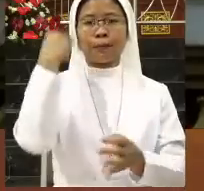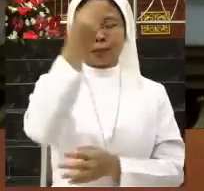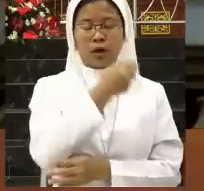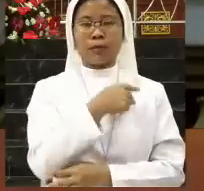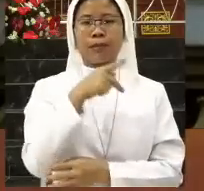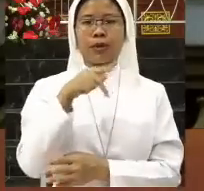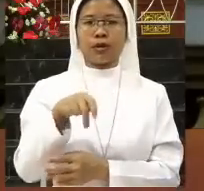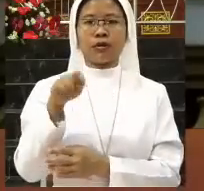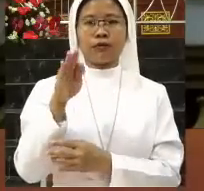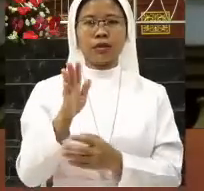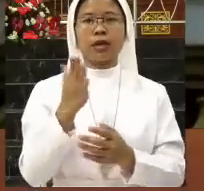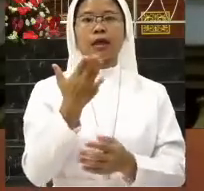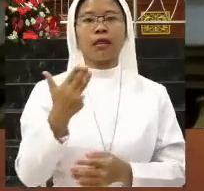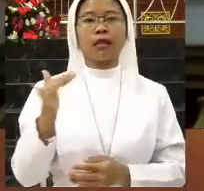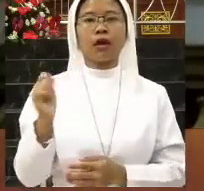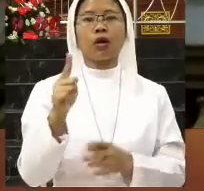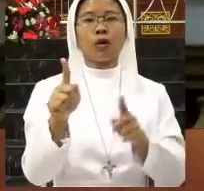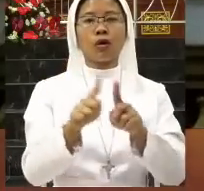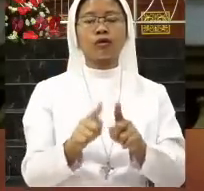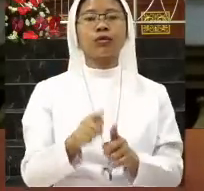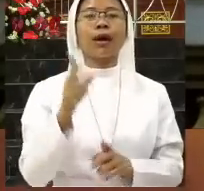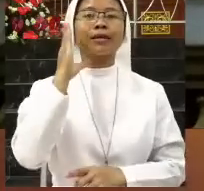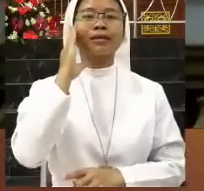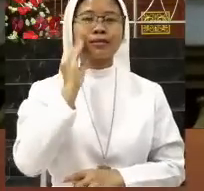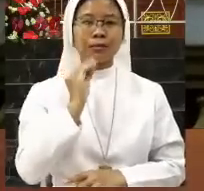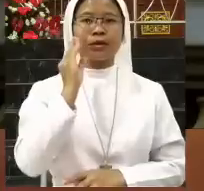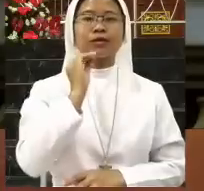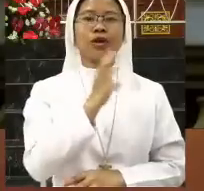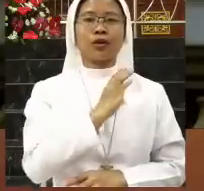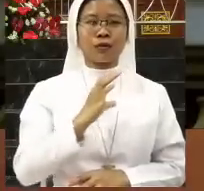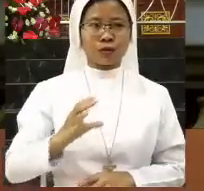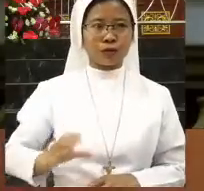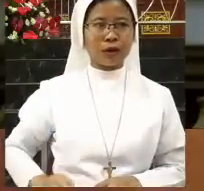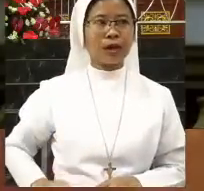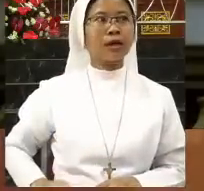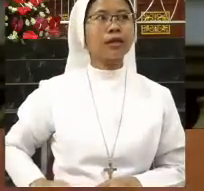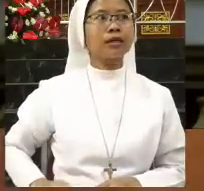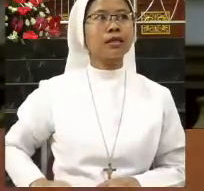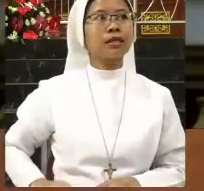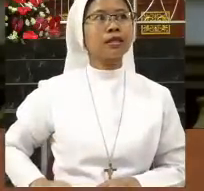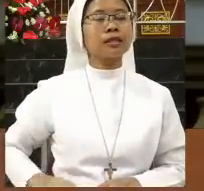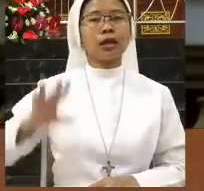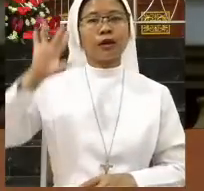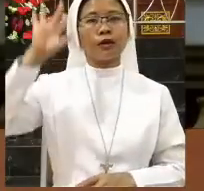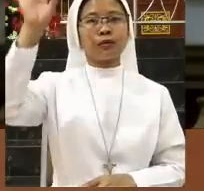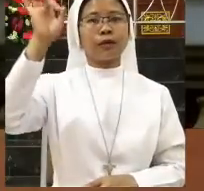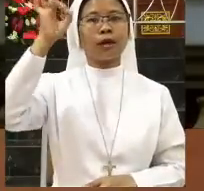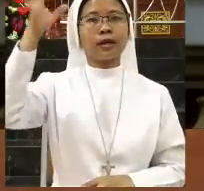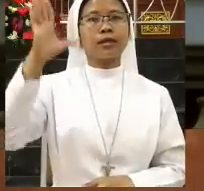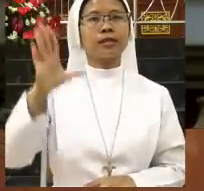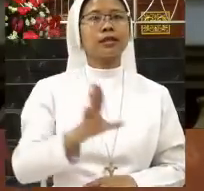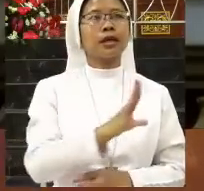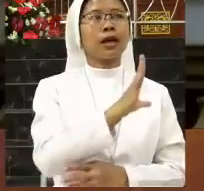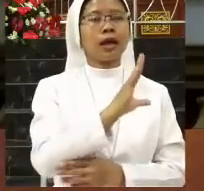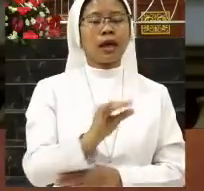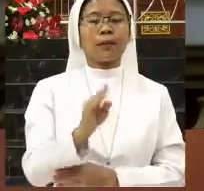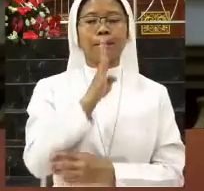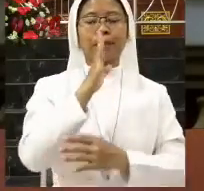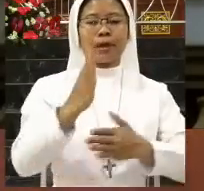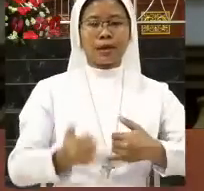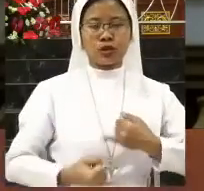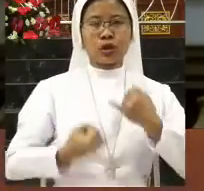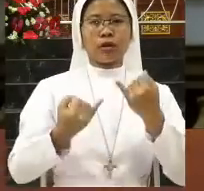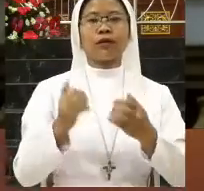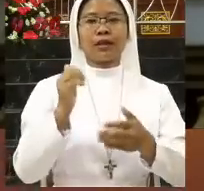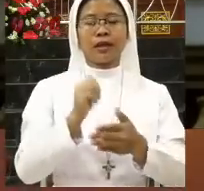Mary, they may also experience Christ's healing, grace, and remain joyful